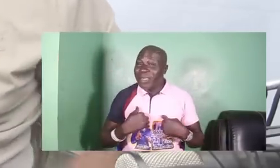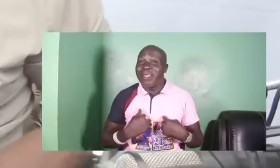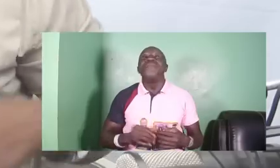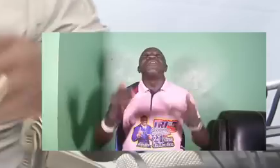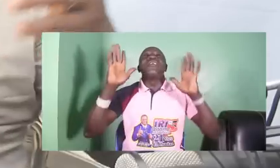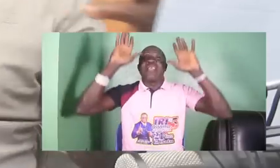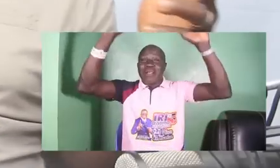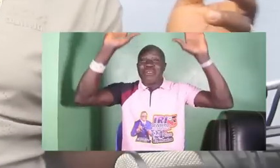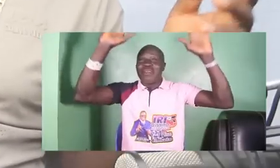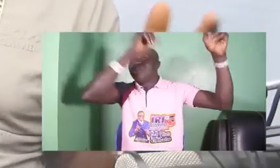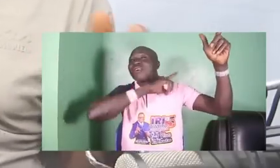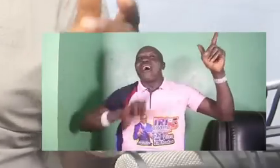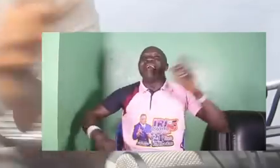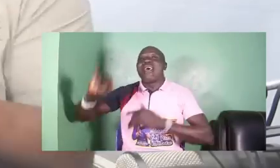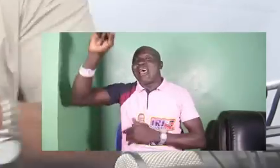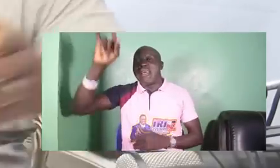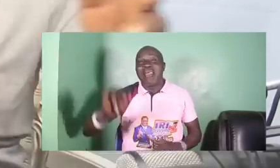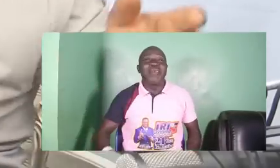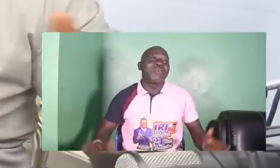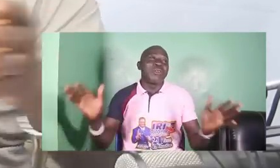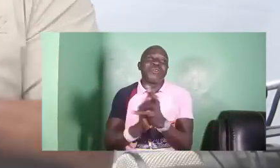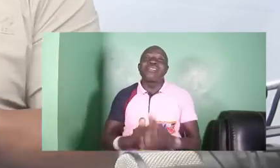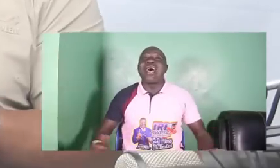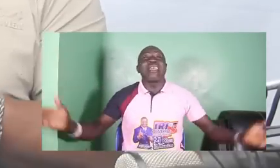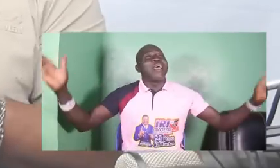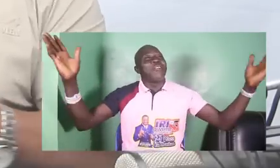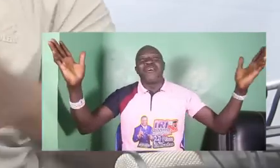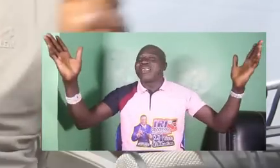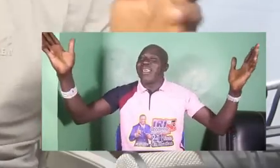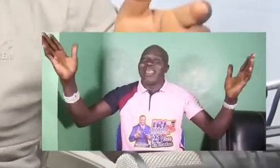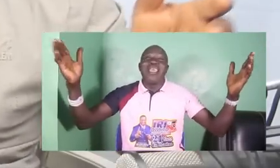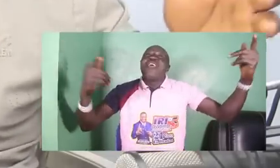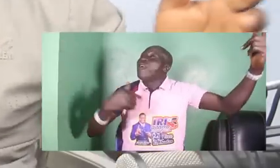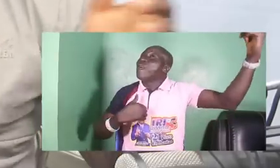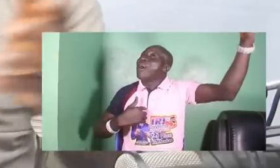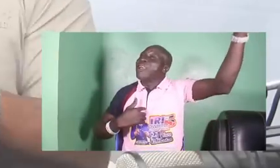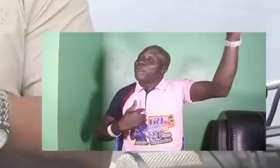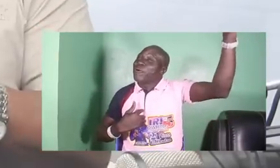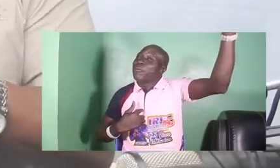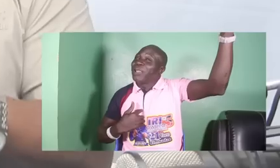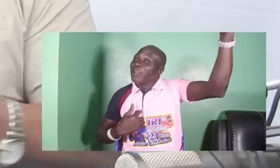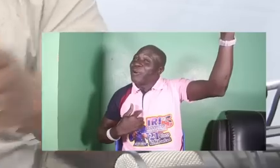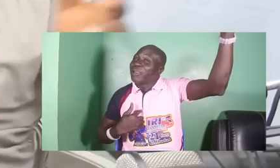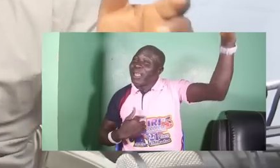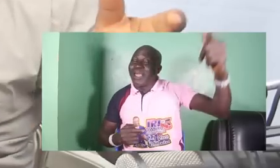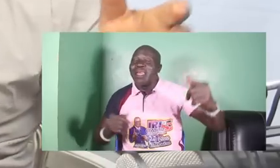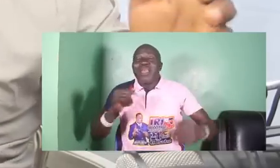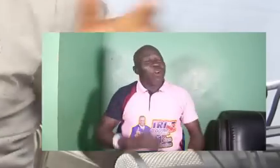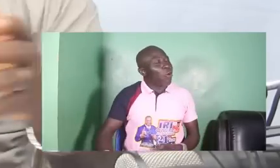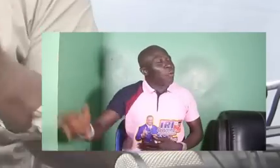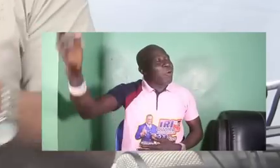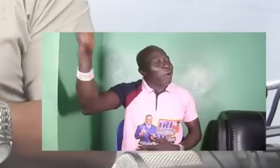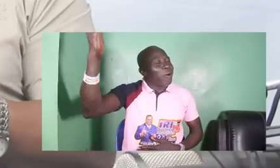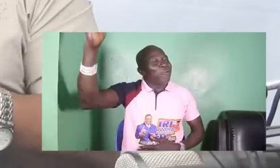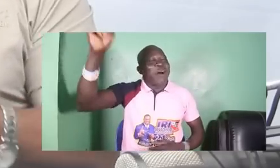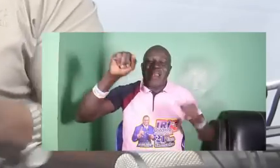Kosaye Loke. Oh, why you fool me, Loke? Oh, go for me. o wa ye fun mi loke